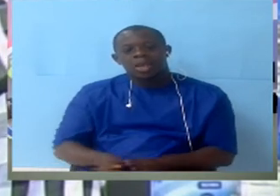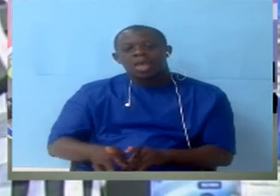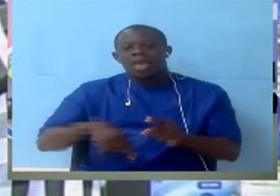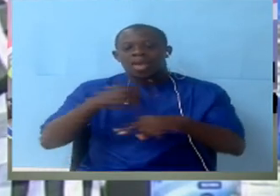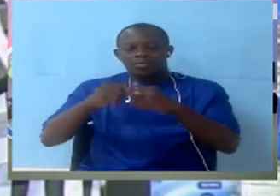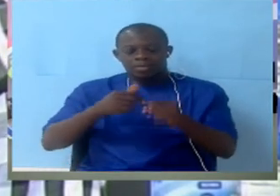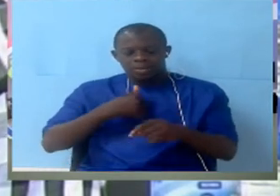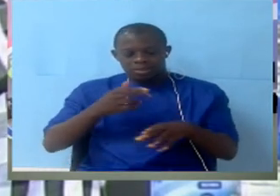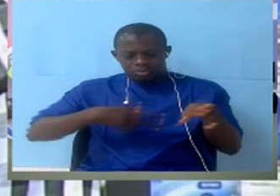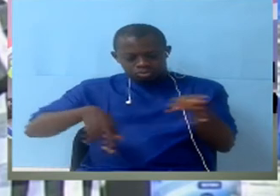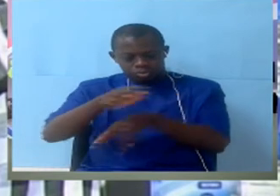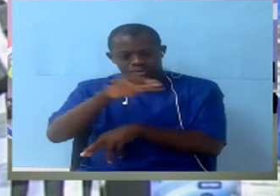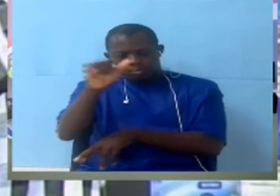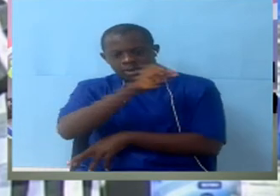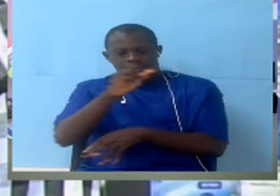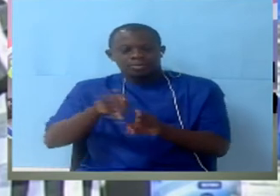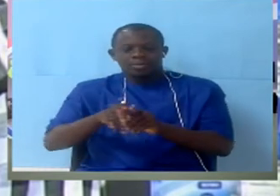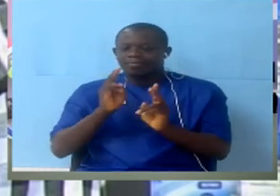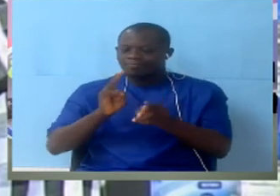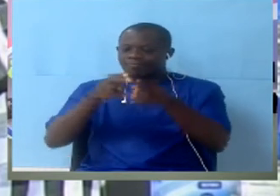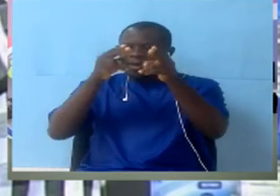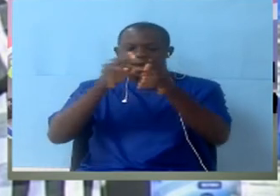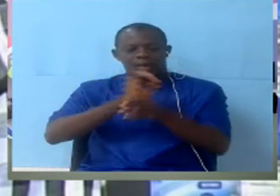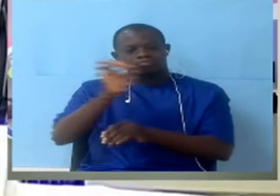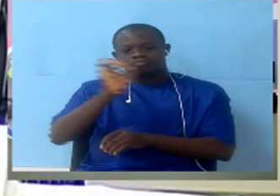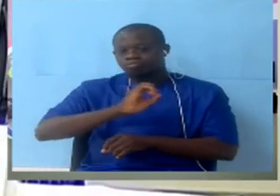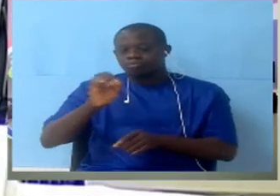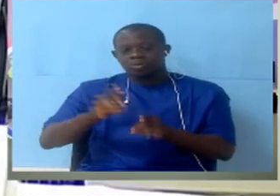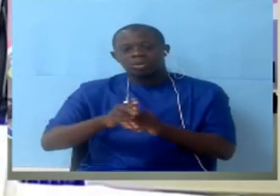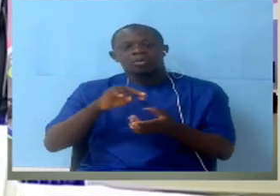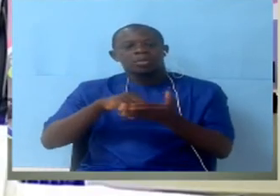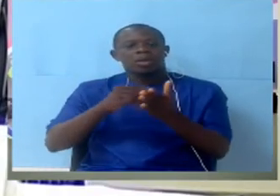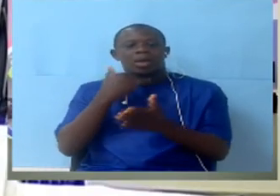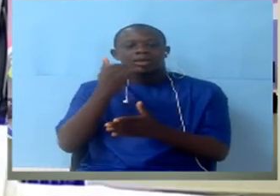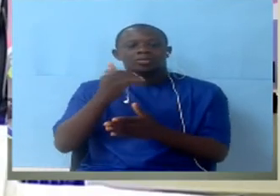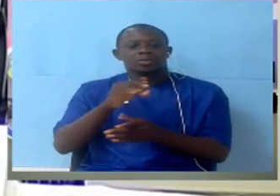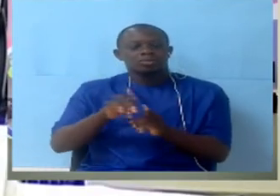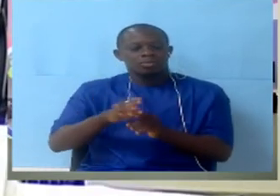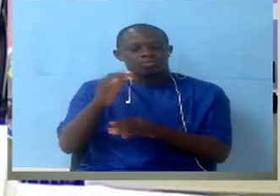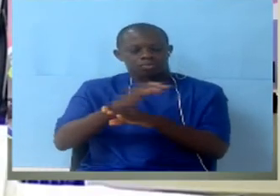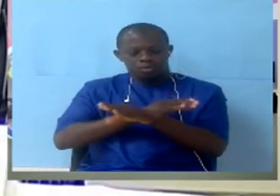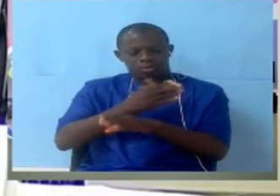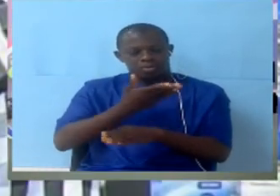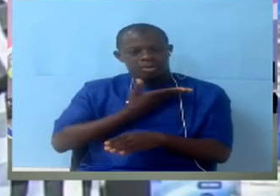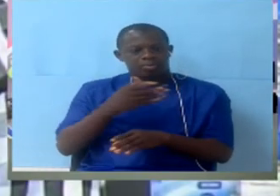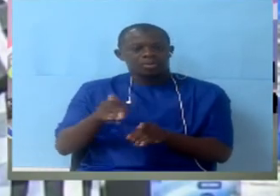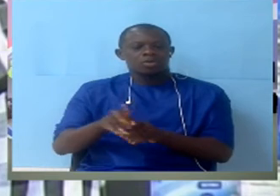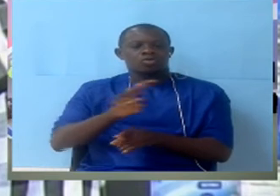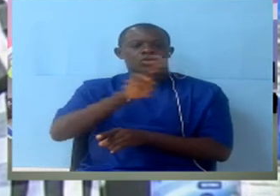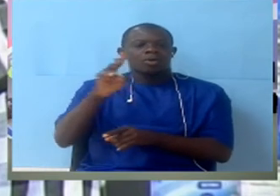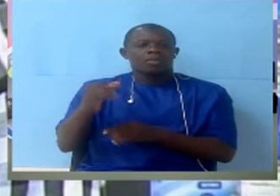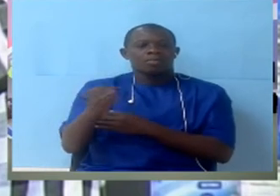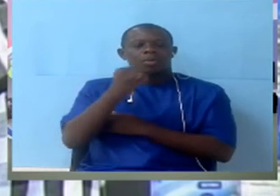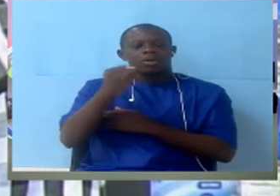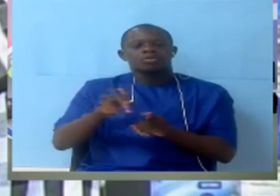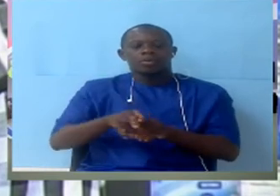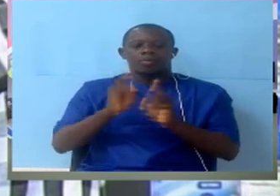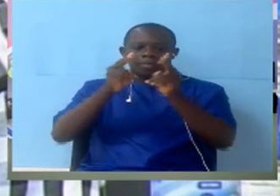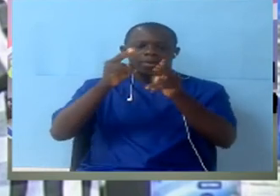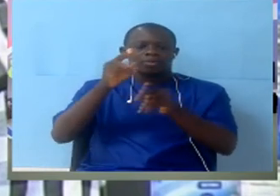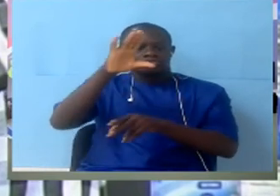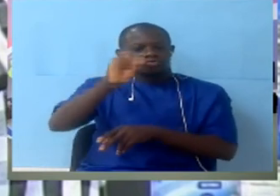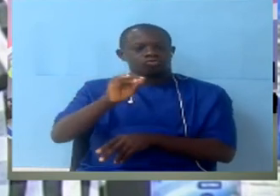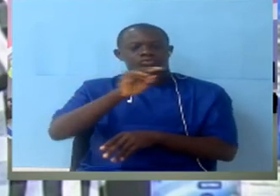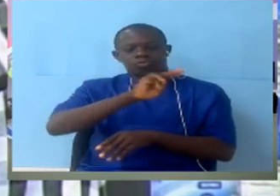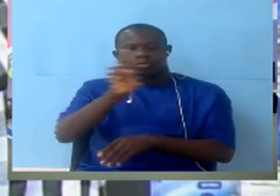Immediately I turned, they didn't fire. It was it in their power to fire? Mandre la sembo kono puru ye ya kedo keso nyim